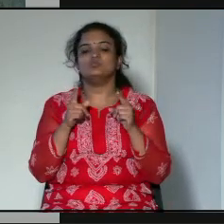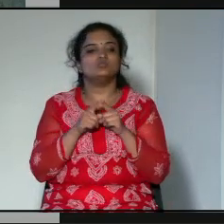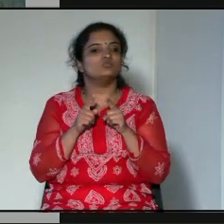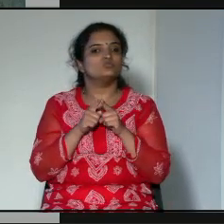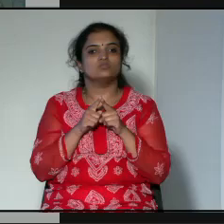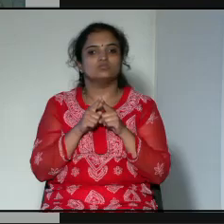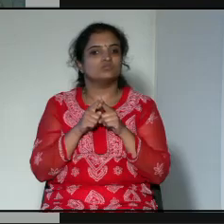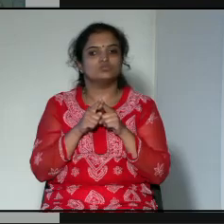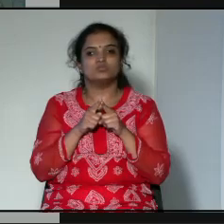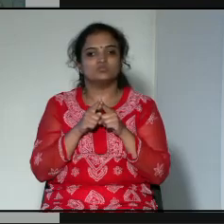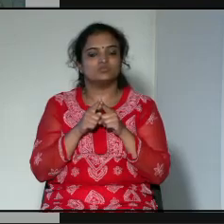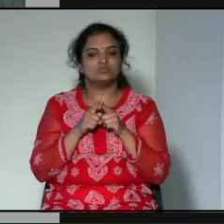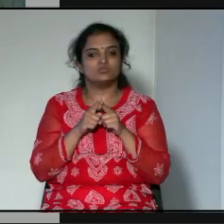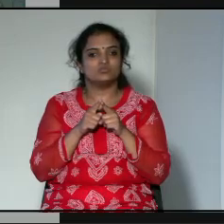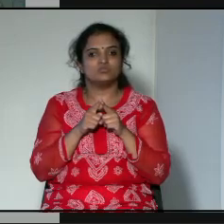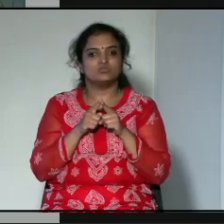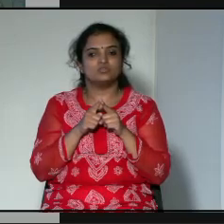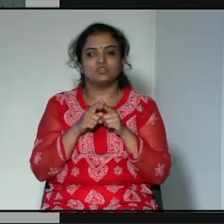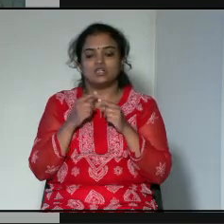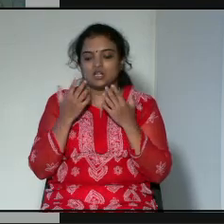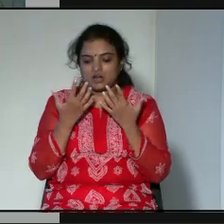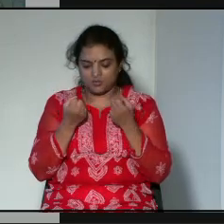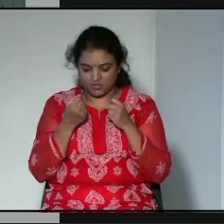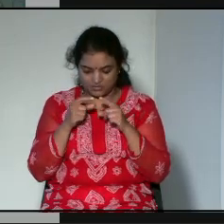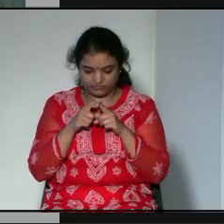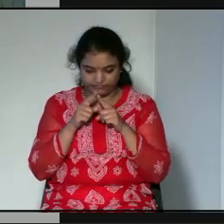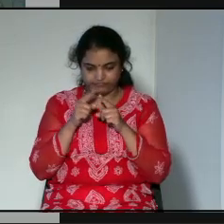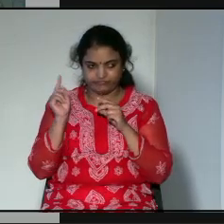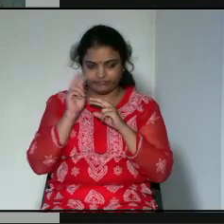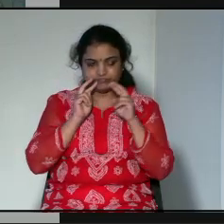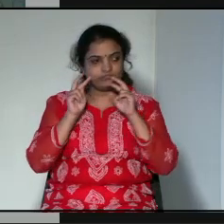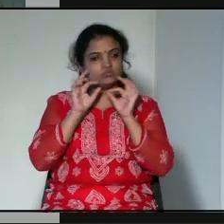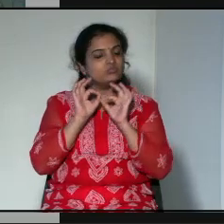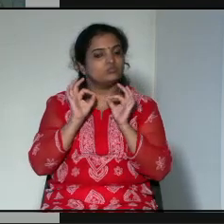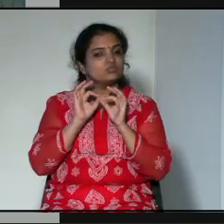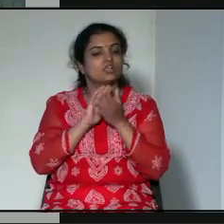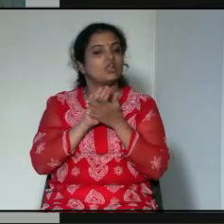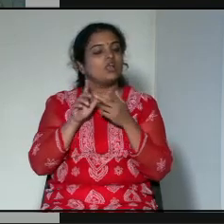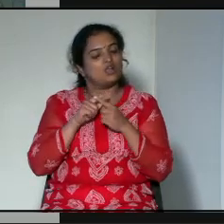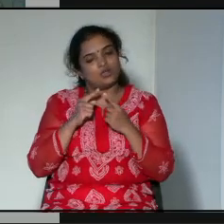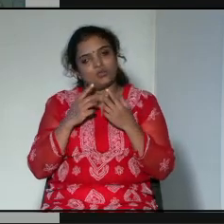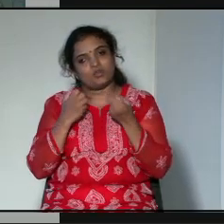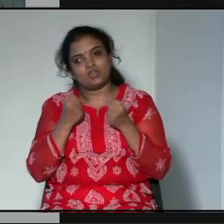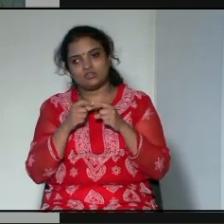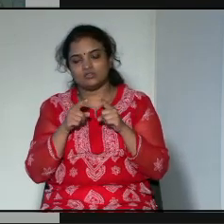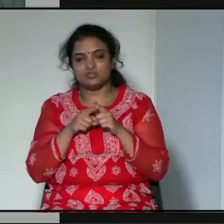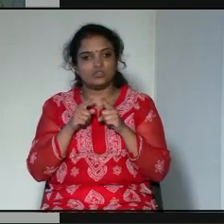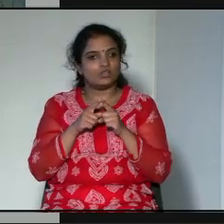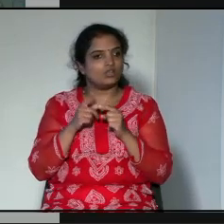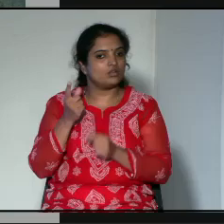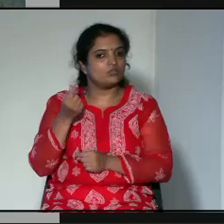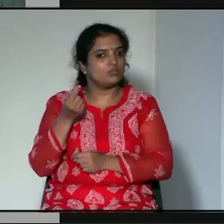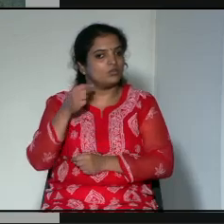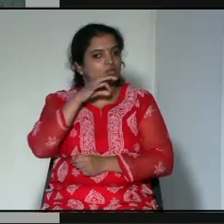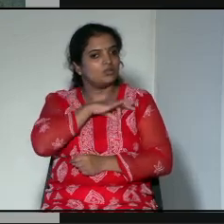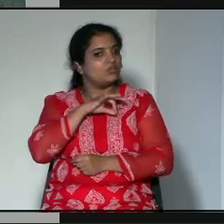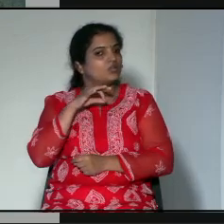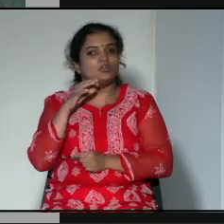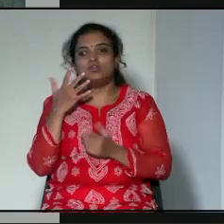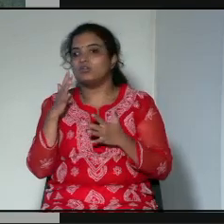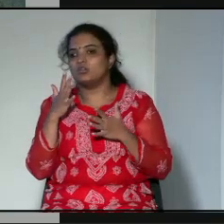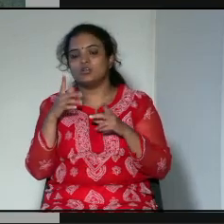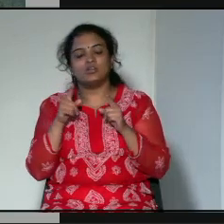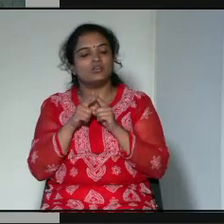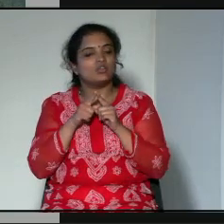it without her supervising presence. They worked without any wages and completed the work to the